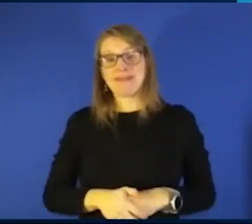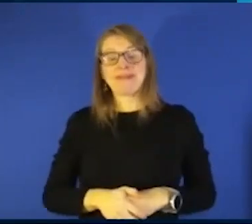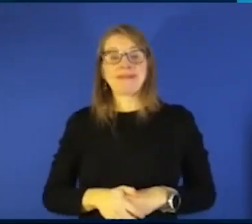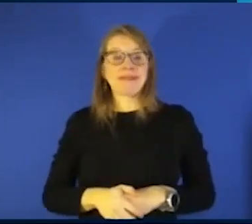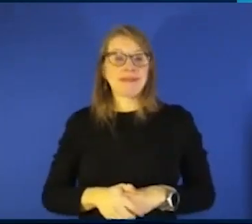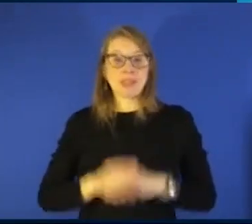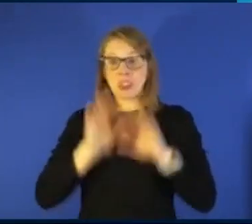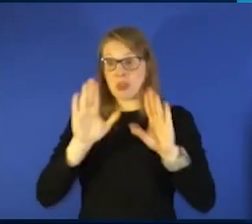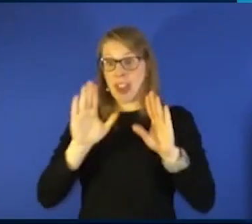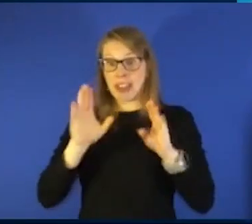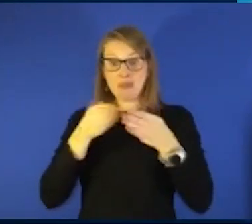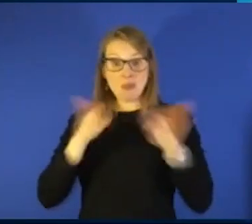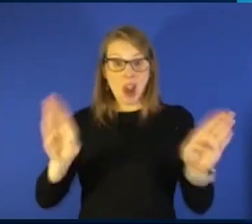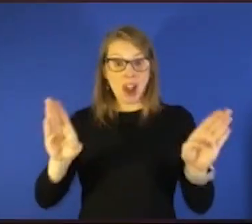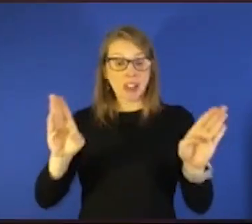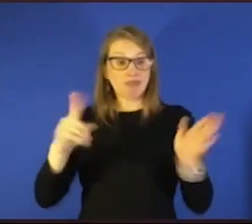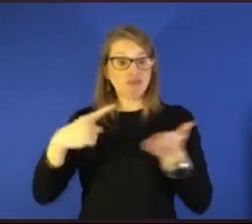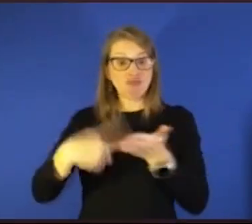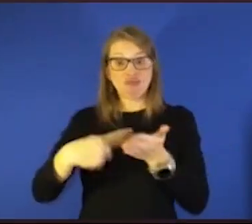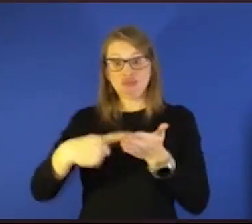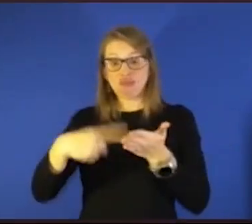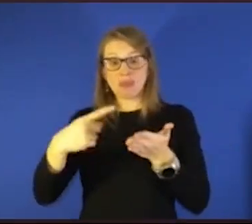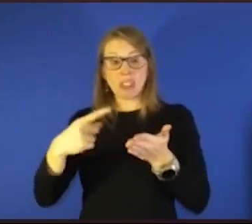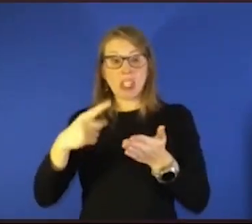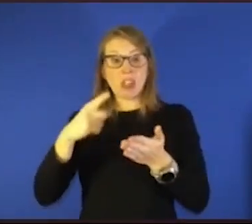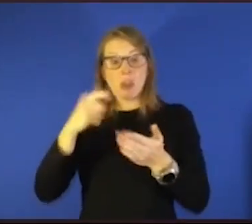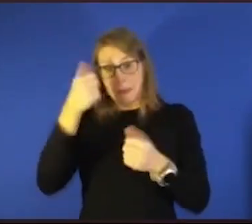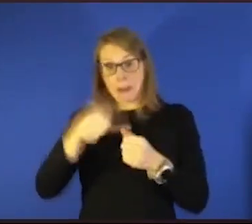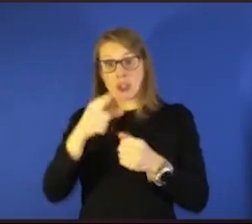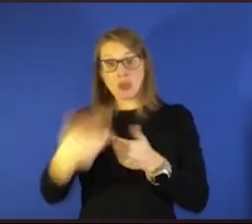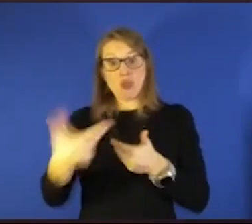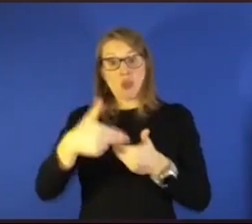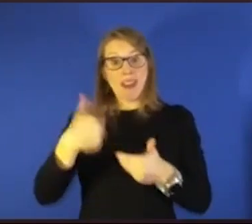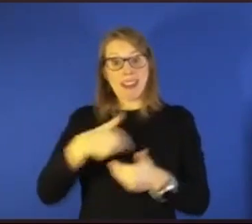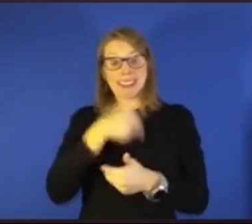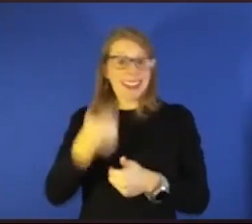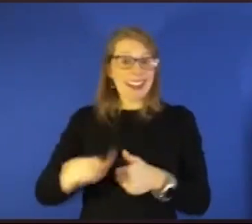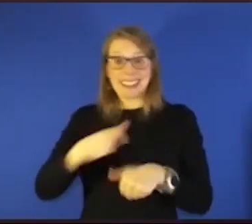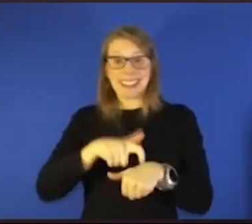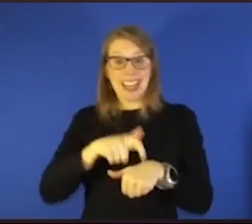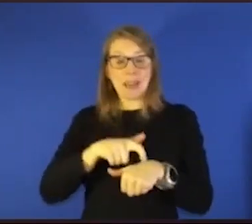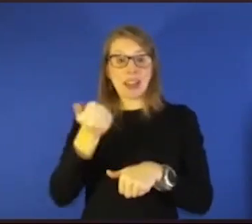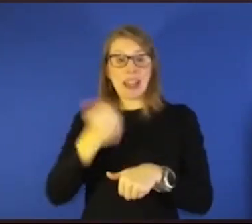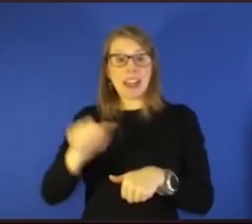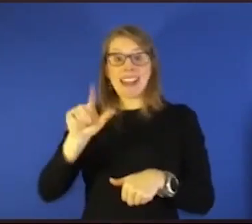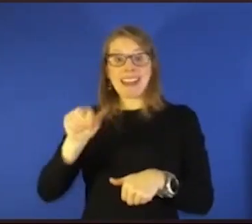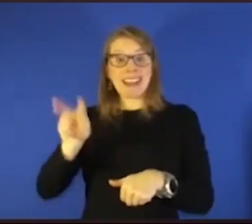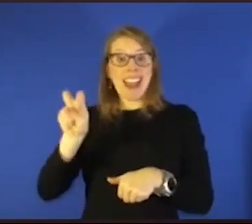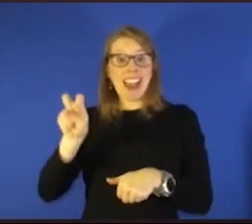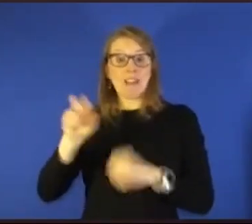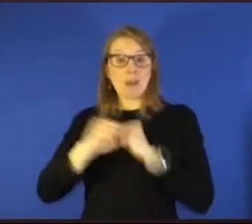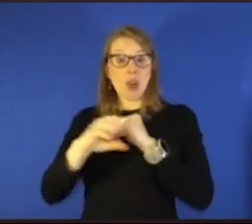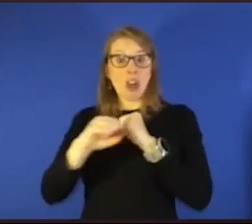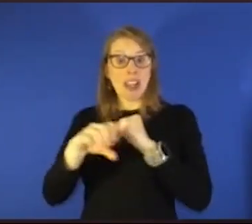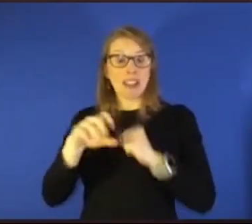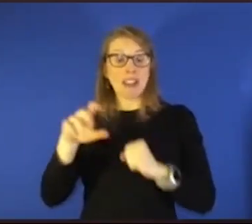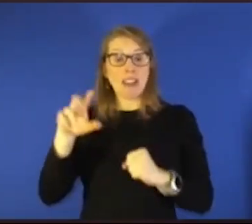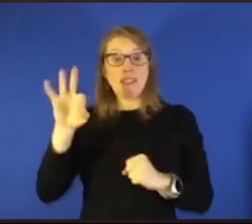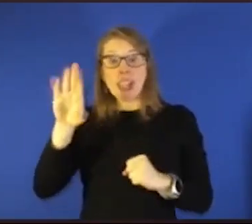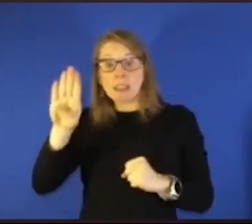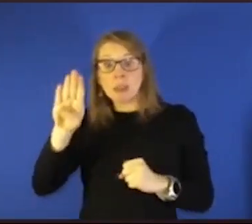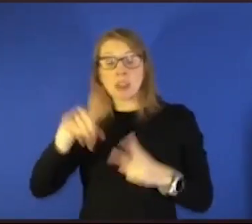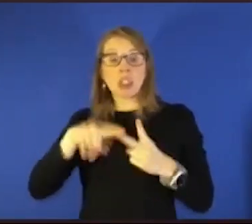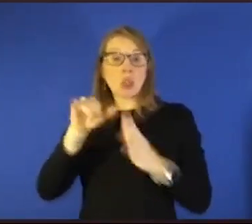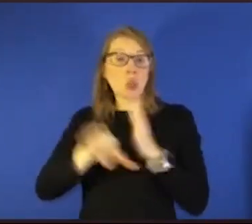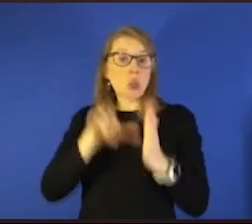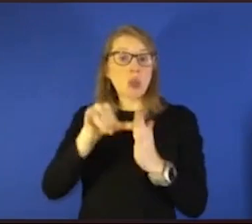of what's happening. And remember, you can join us anytime in any of our live broadcasts on our Facebook page or on our YouTube channel. Thank